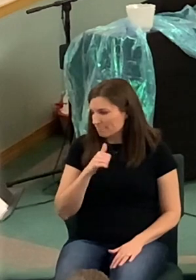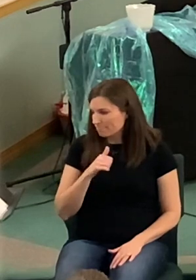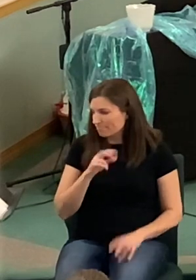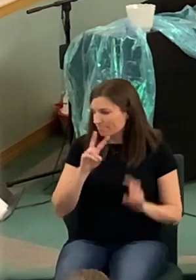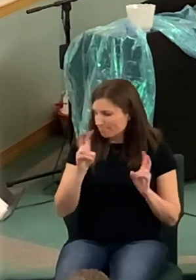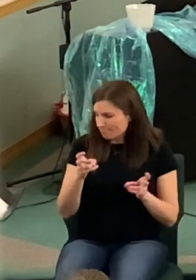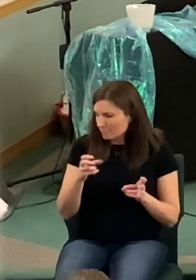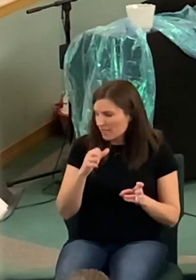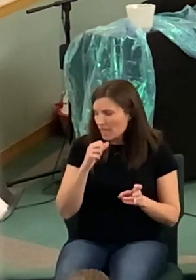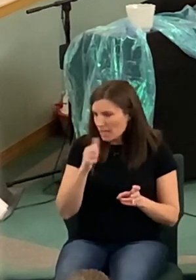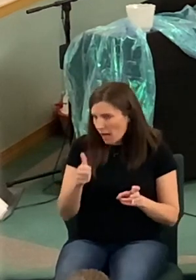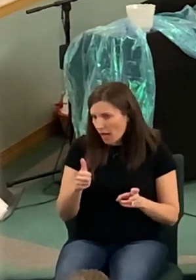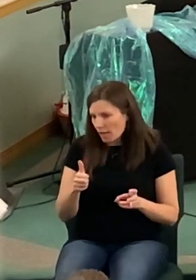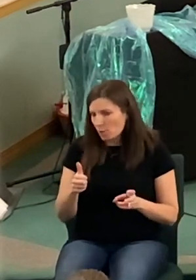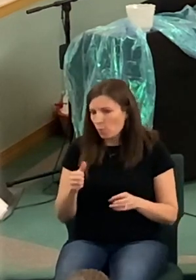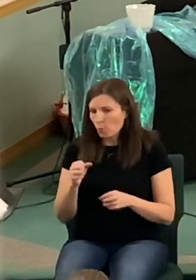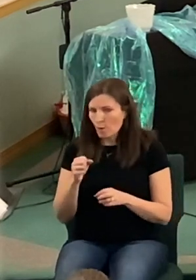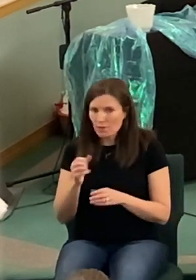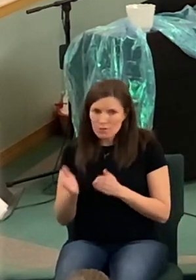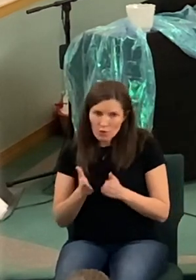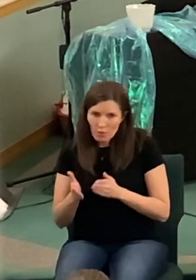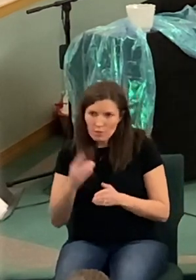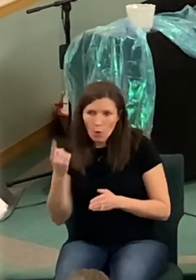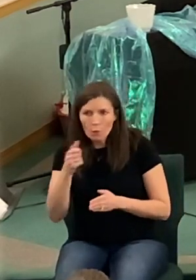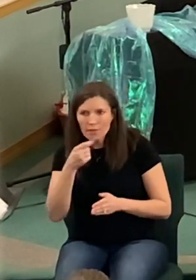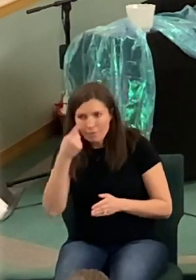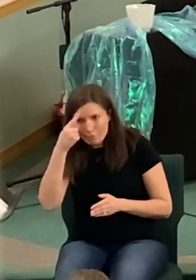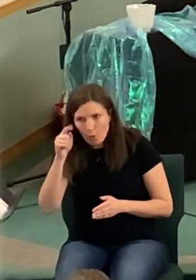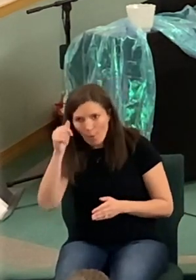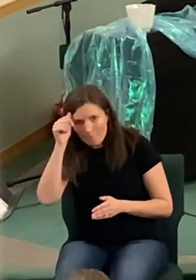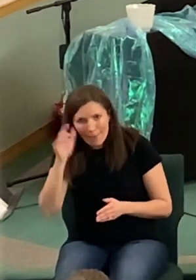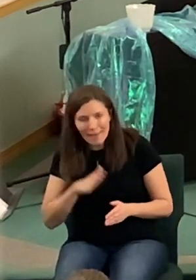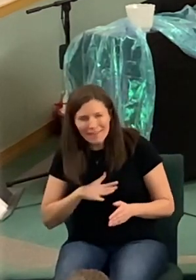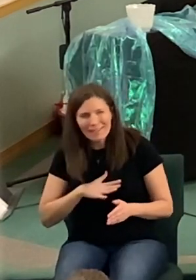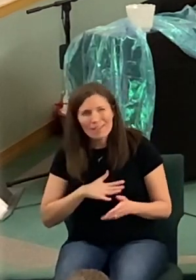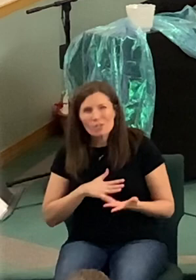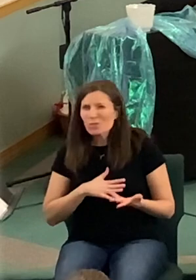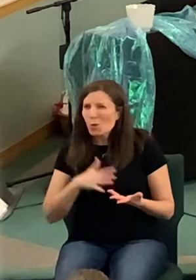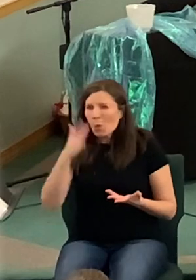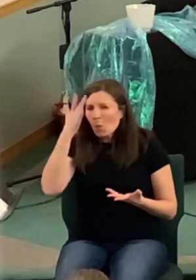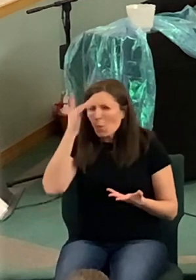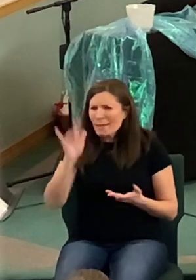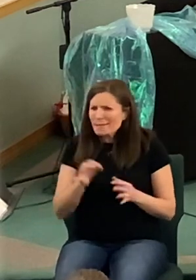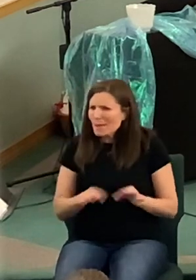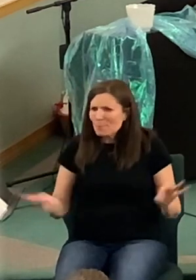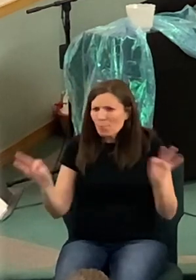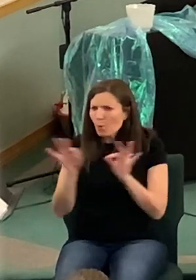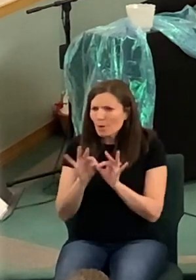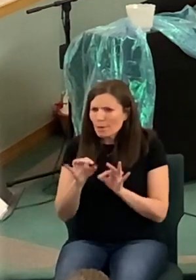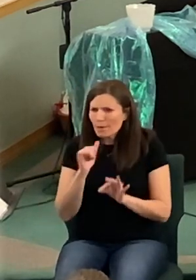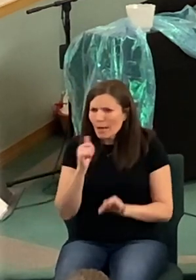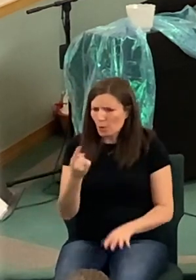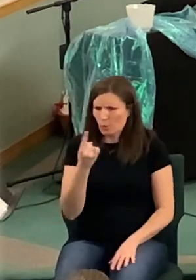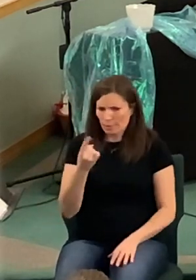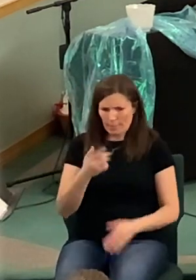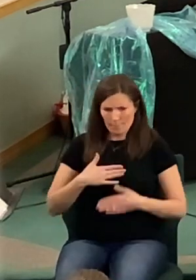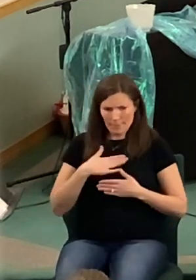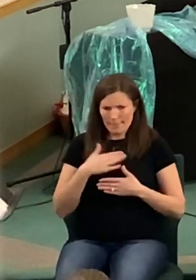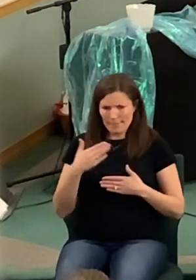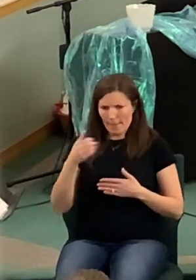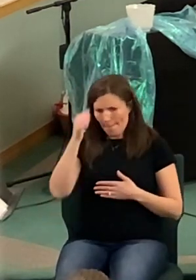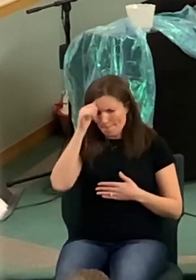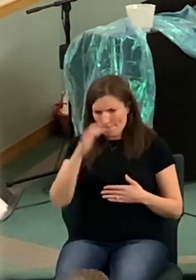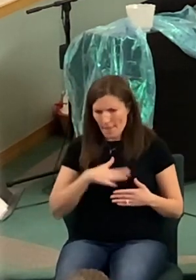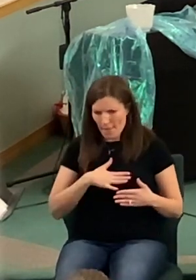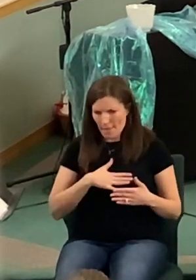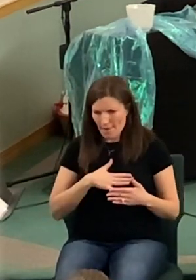who merely please men. Now, why is their work not supposed to just be focused on pleasing men? Tony